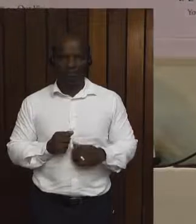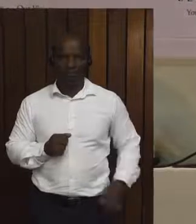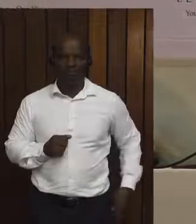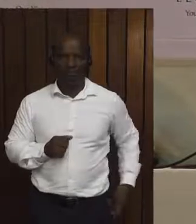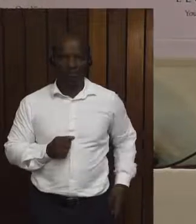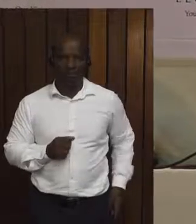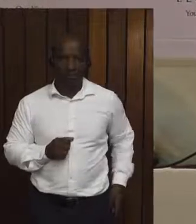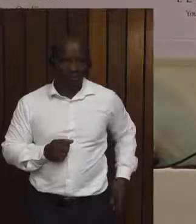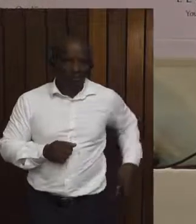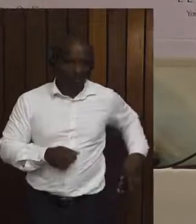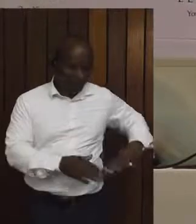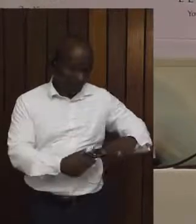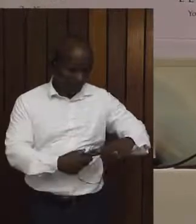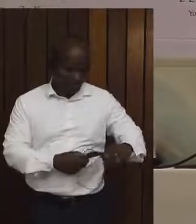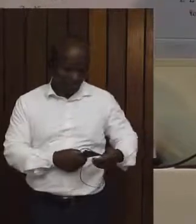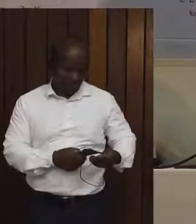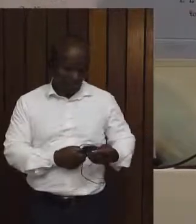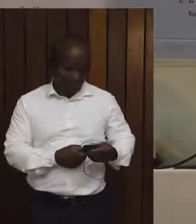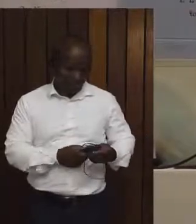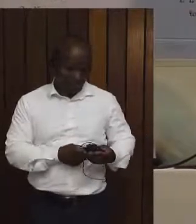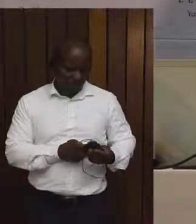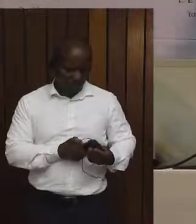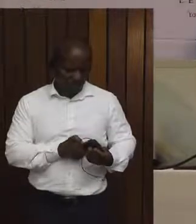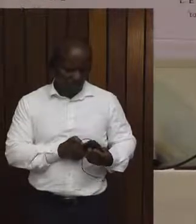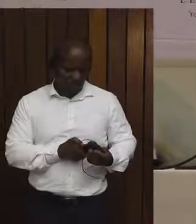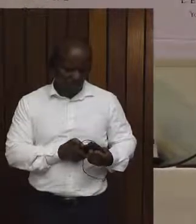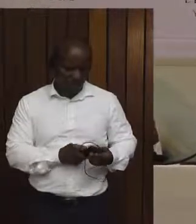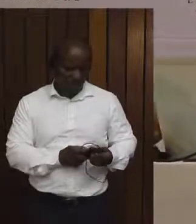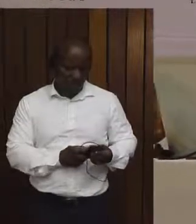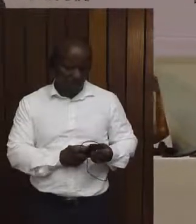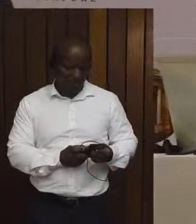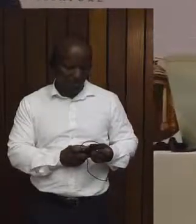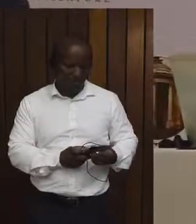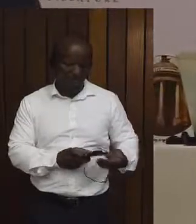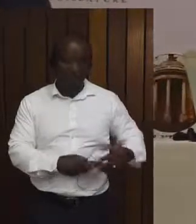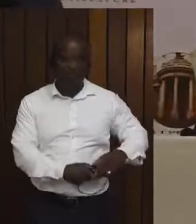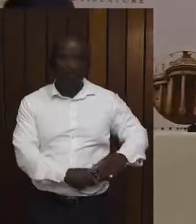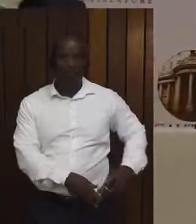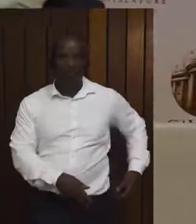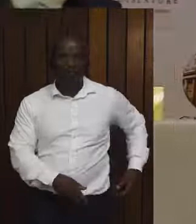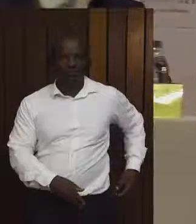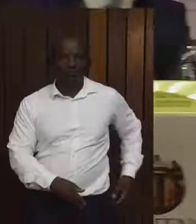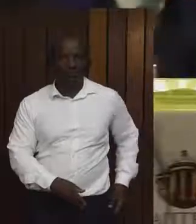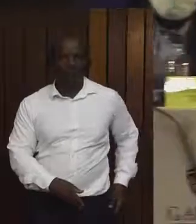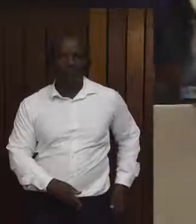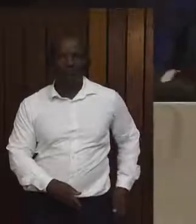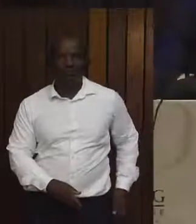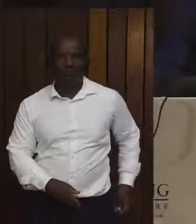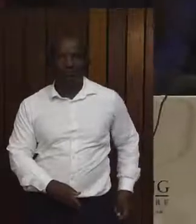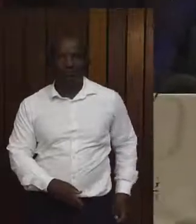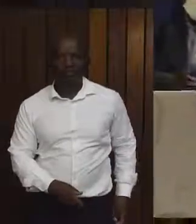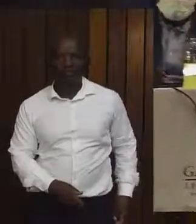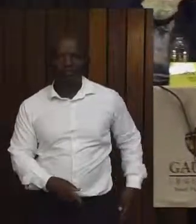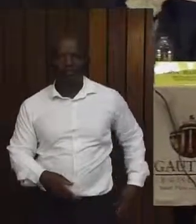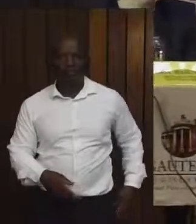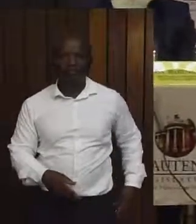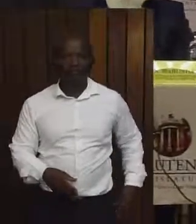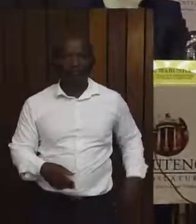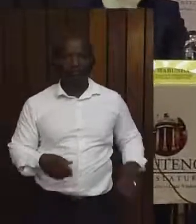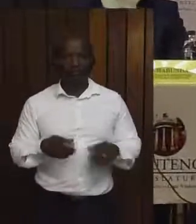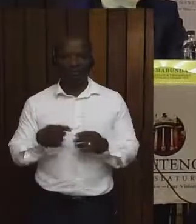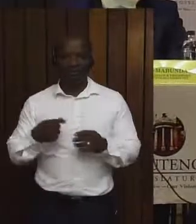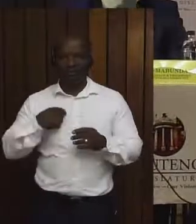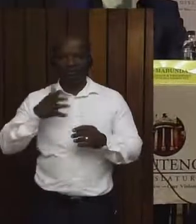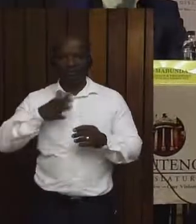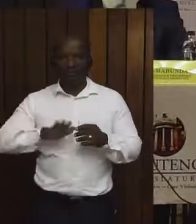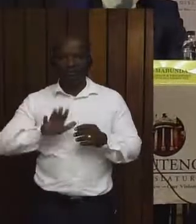through that presentation. Phumlani, it is you, eh? Just before you do that, I just